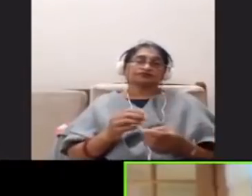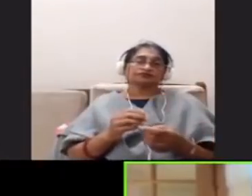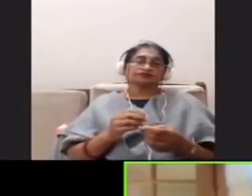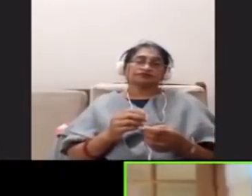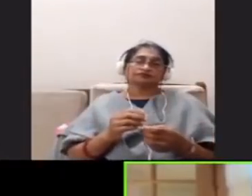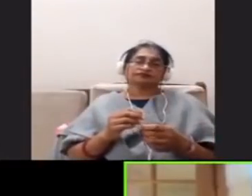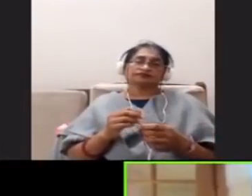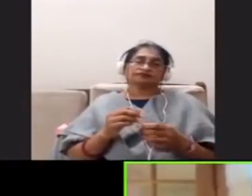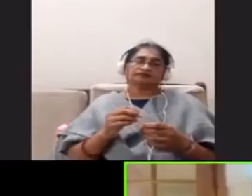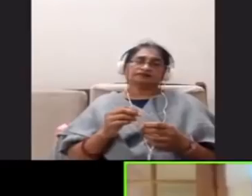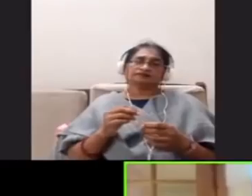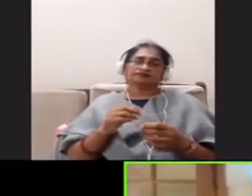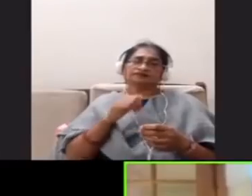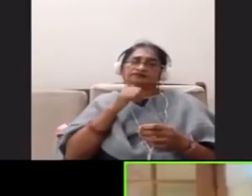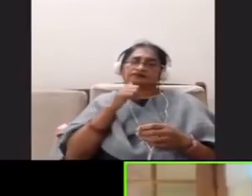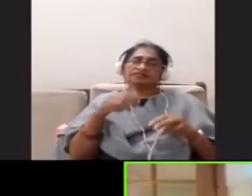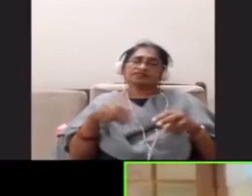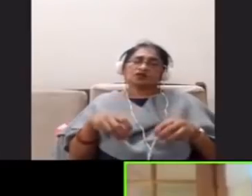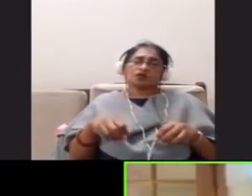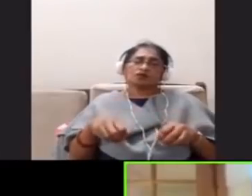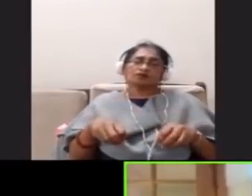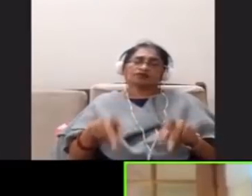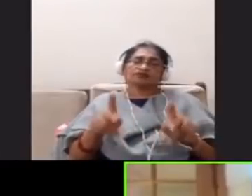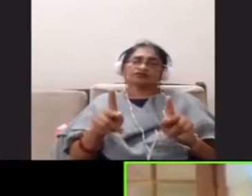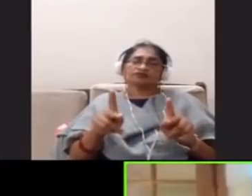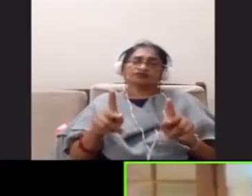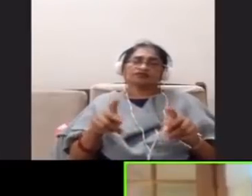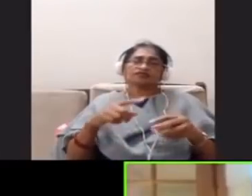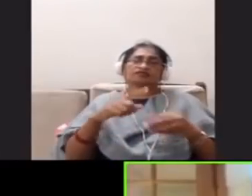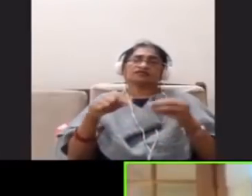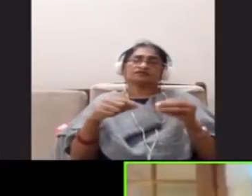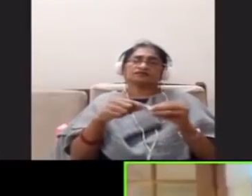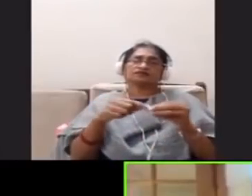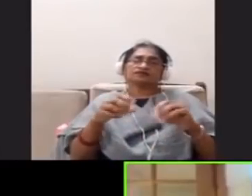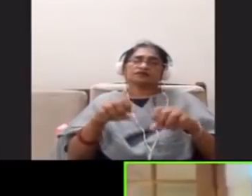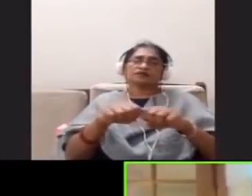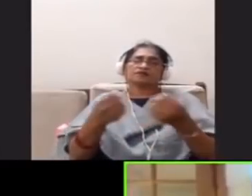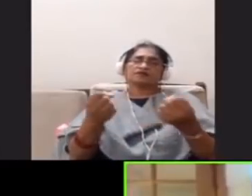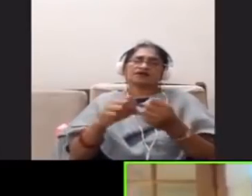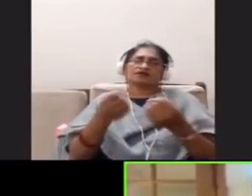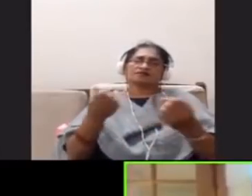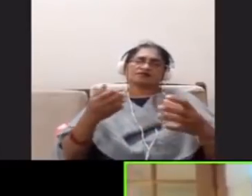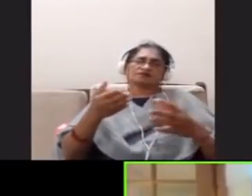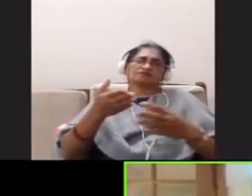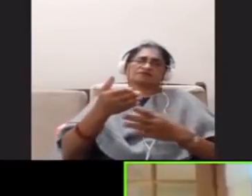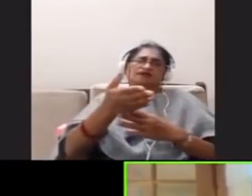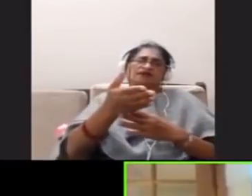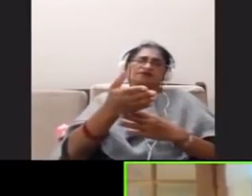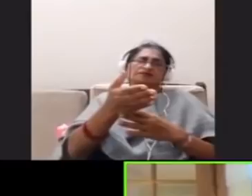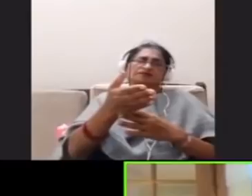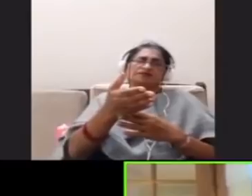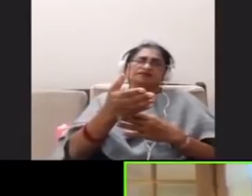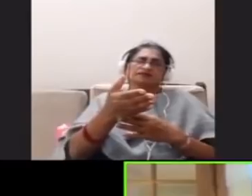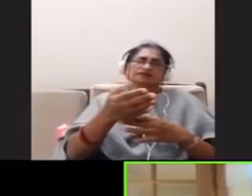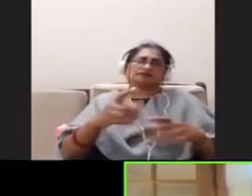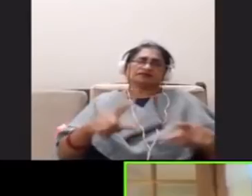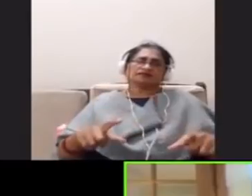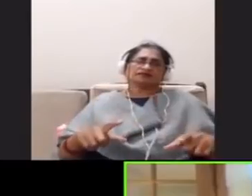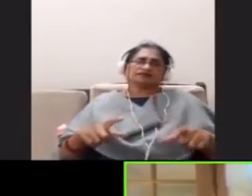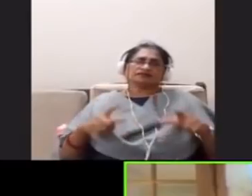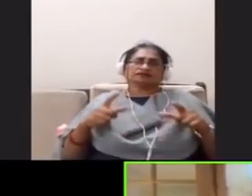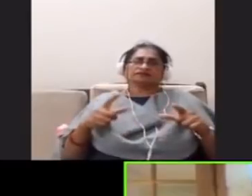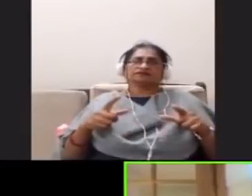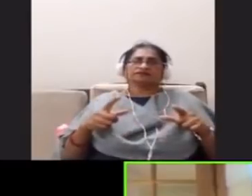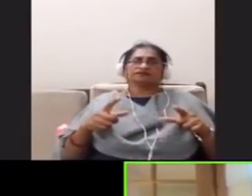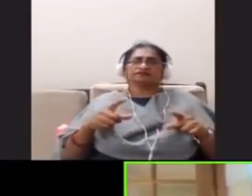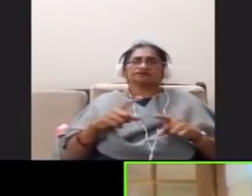new opportunities, and it is about breaking barriers here. We all live in our own little bubbles, and